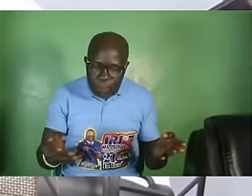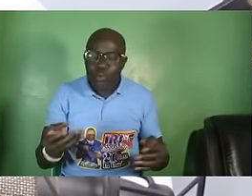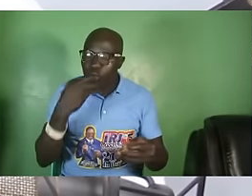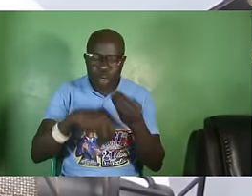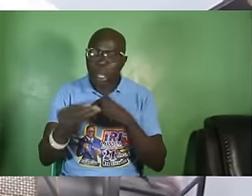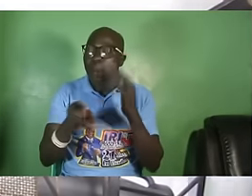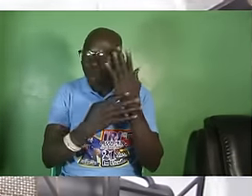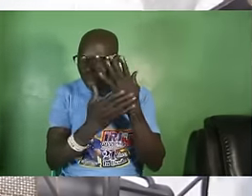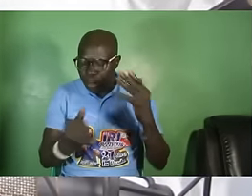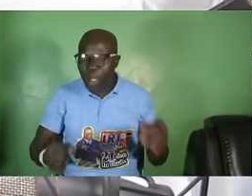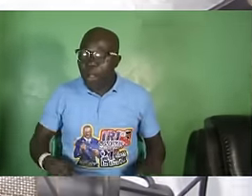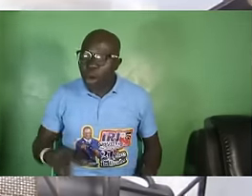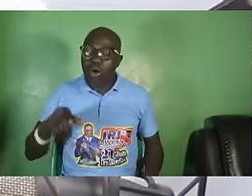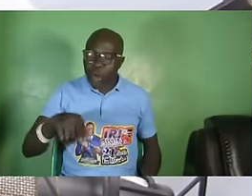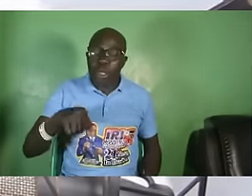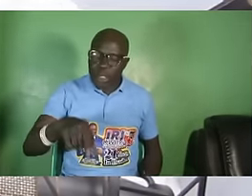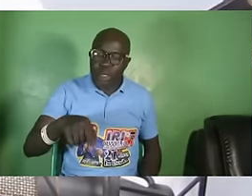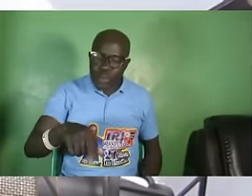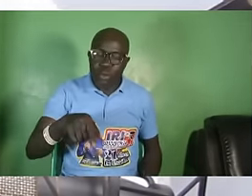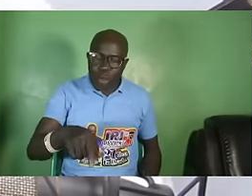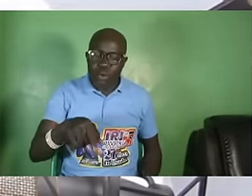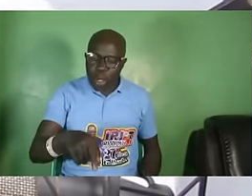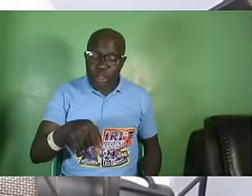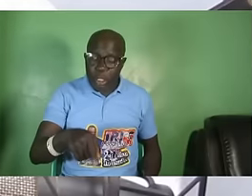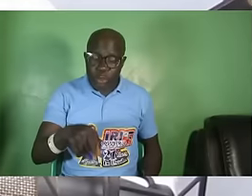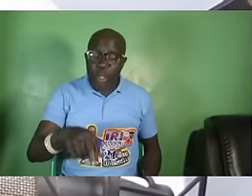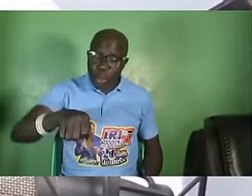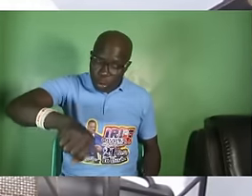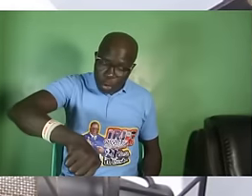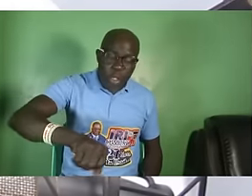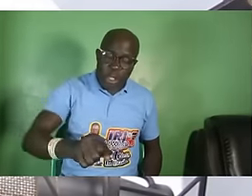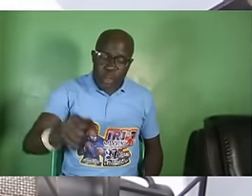bag. Oh, yeah. Wow.